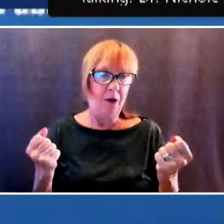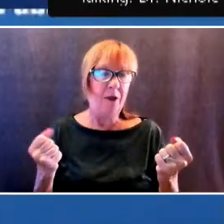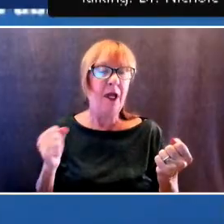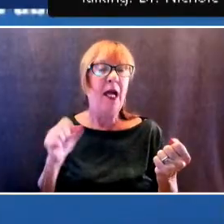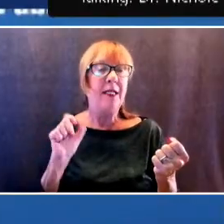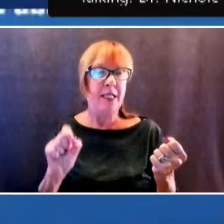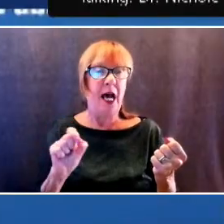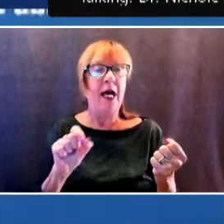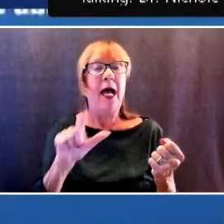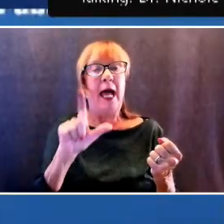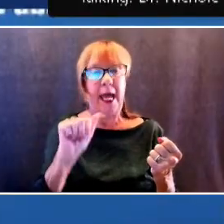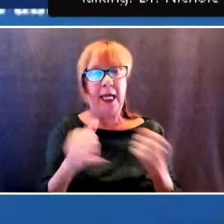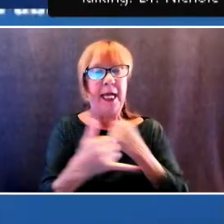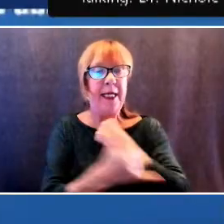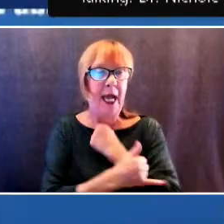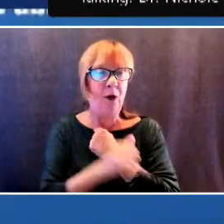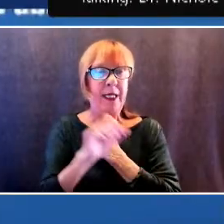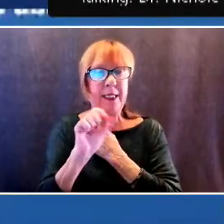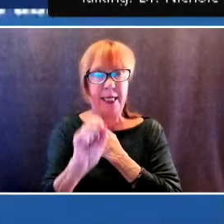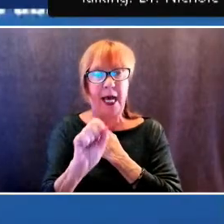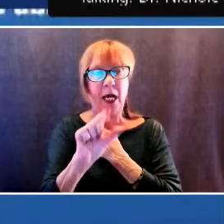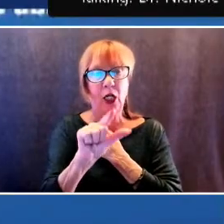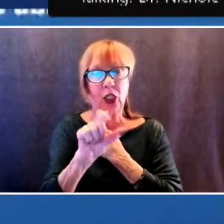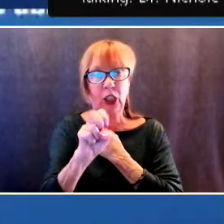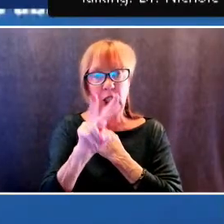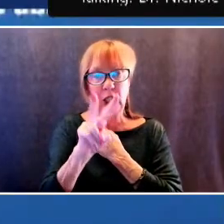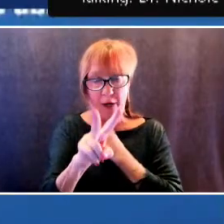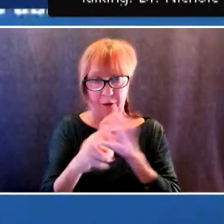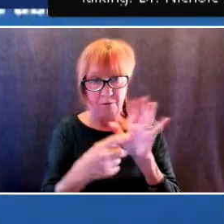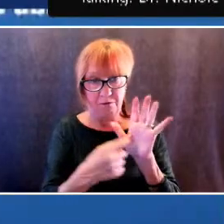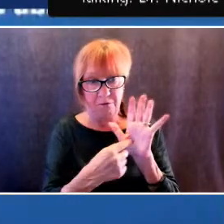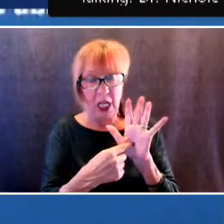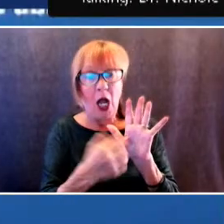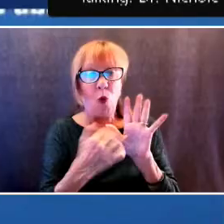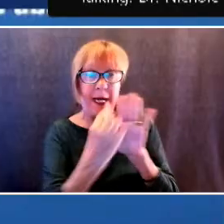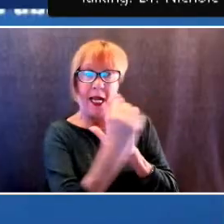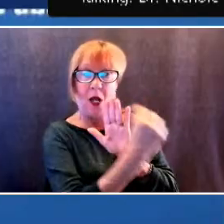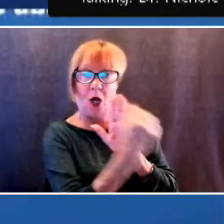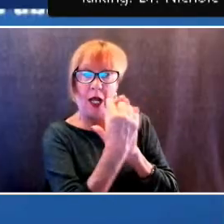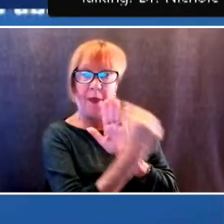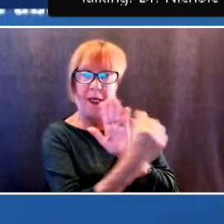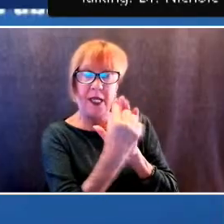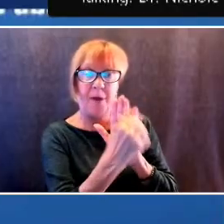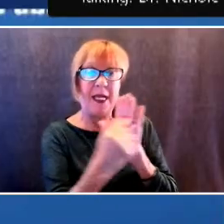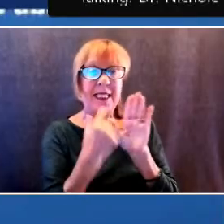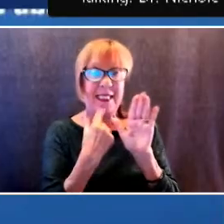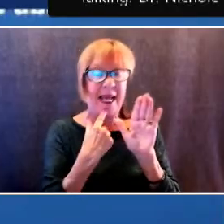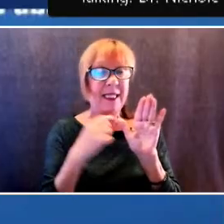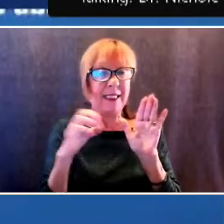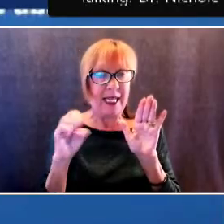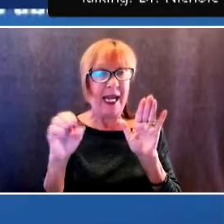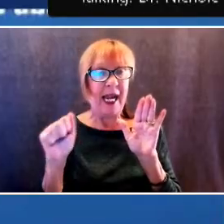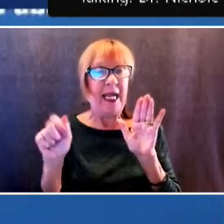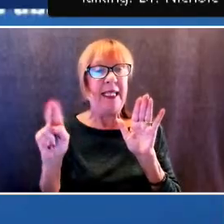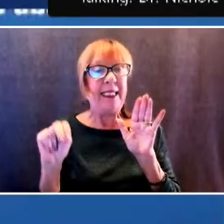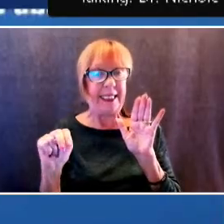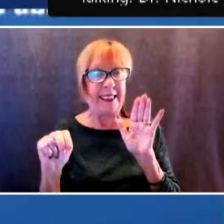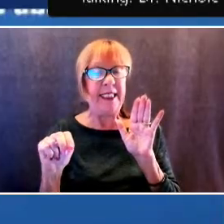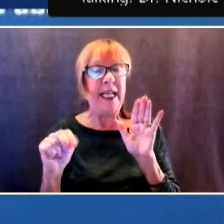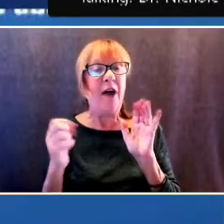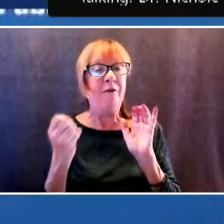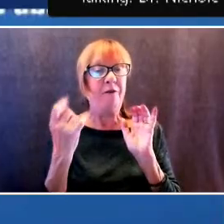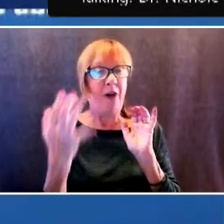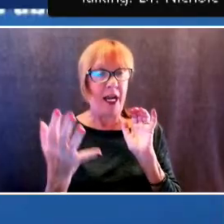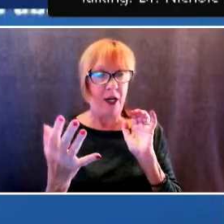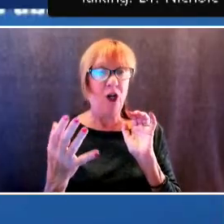publichealth.lacounty.gov. When you go there, there is a banner at the top of that page right now that has Eaton Fire Soil Testing Program. Click that. That